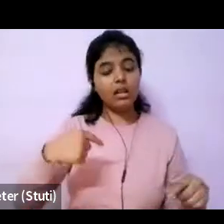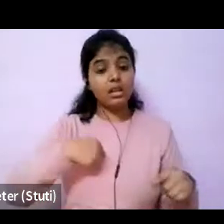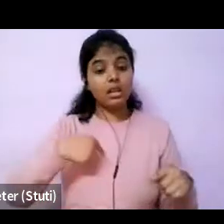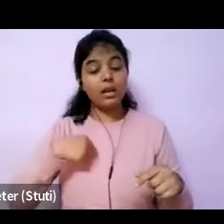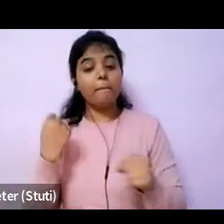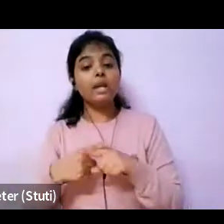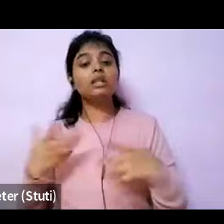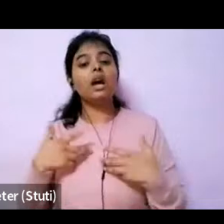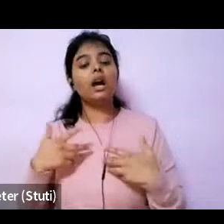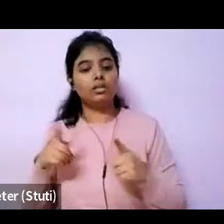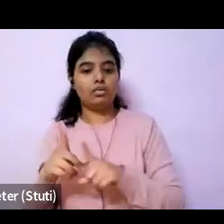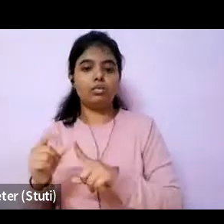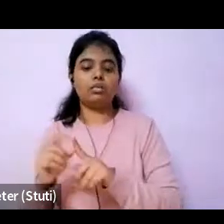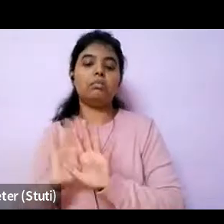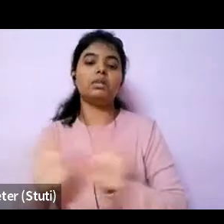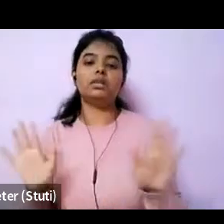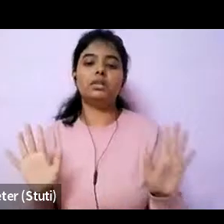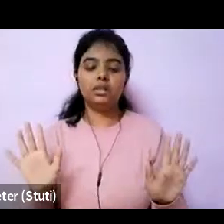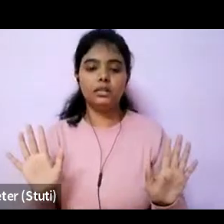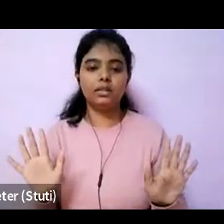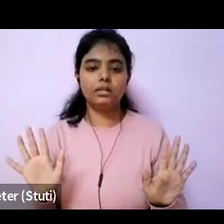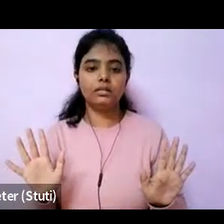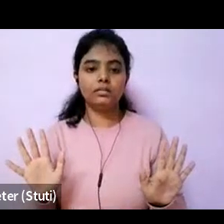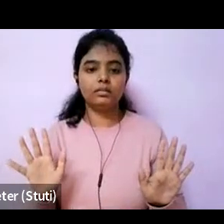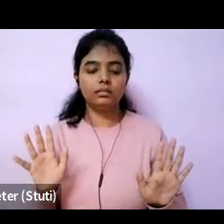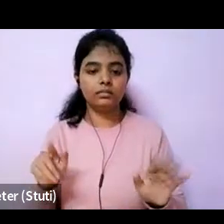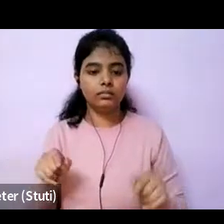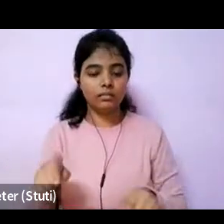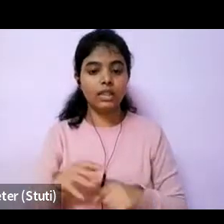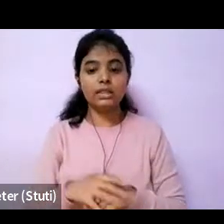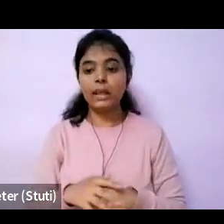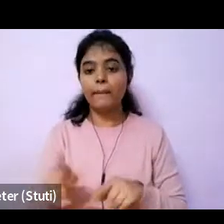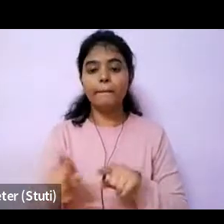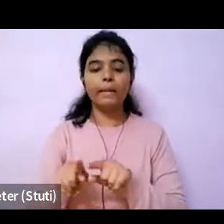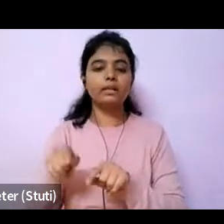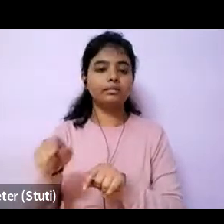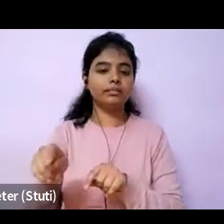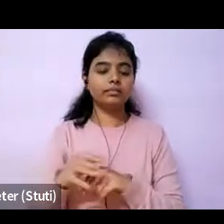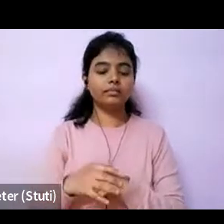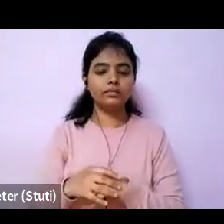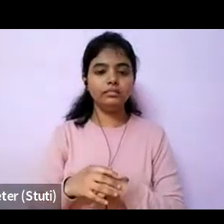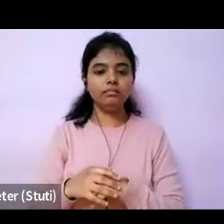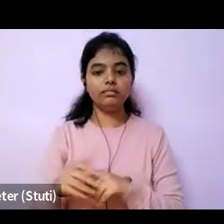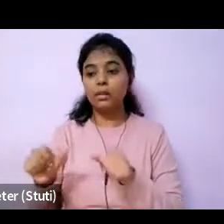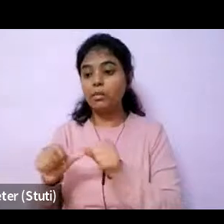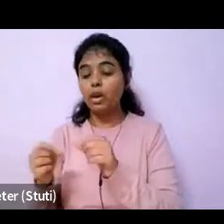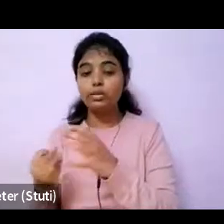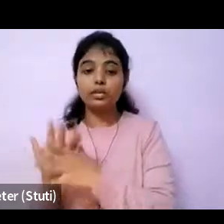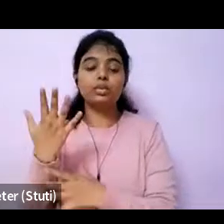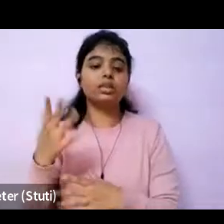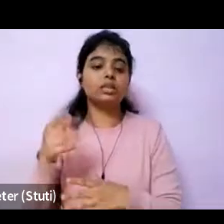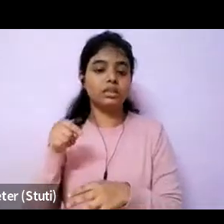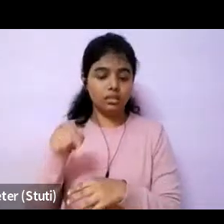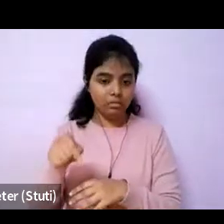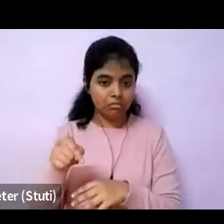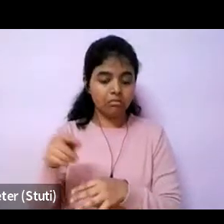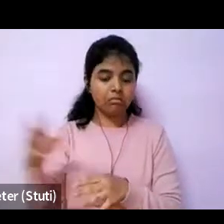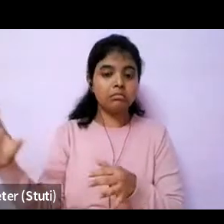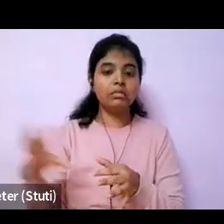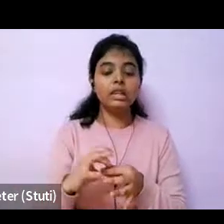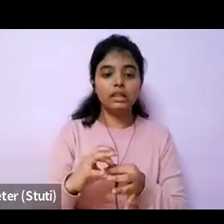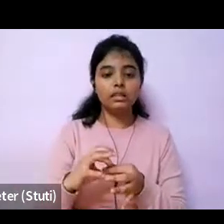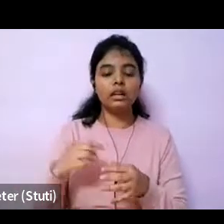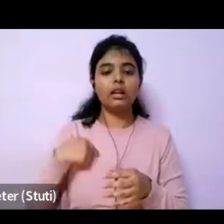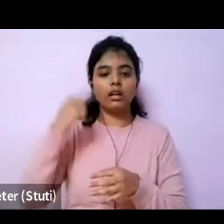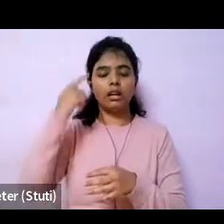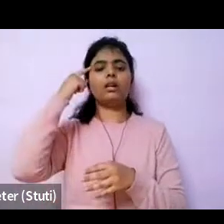that happens, that element of agency, the moment that comes in, I think the child recognizes